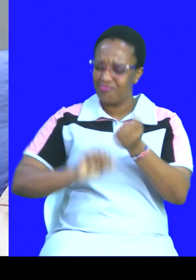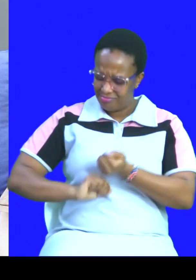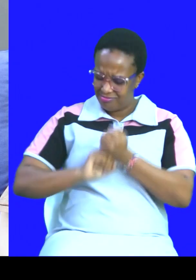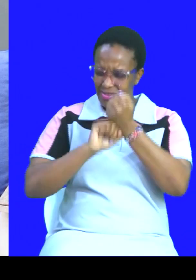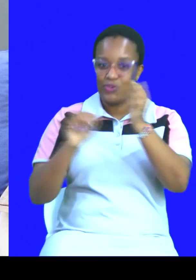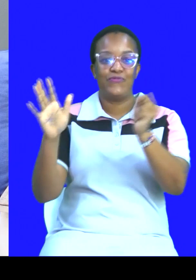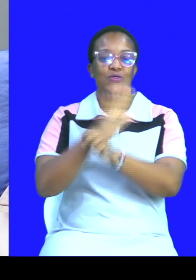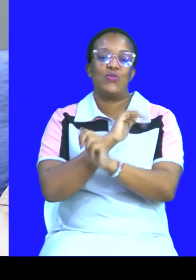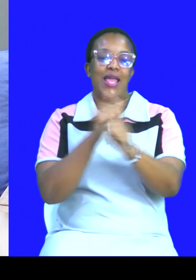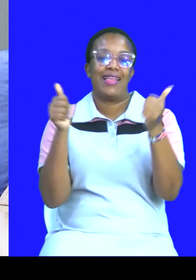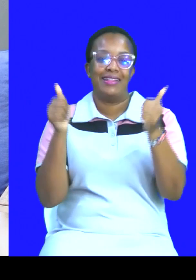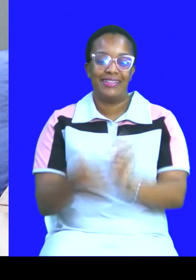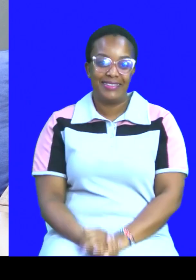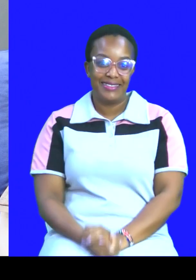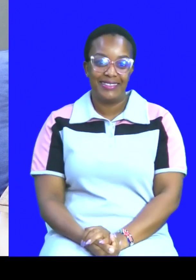give me. Yeah.